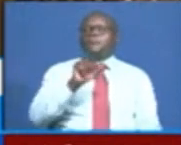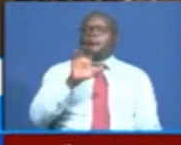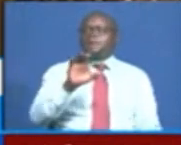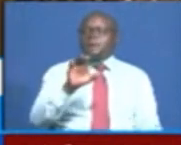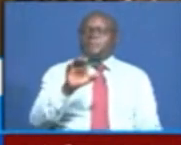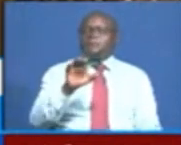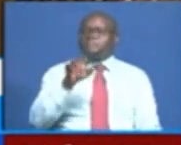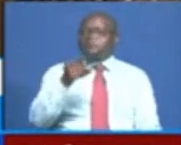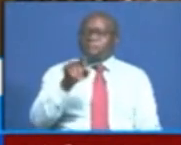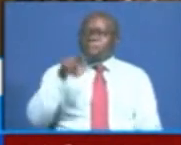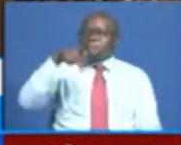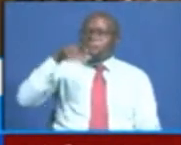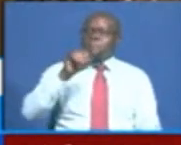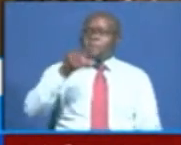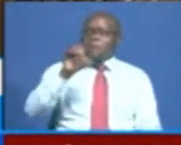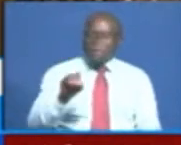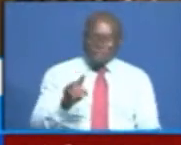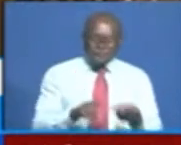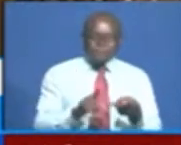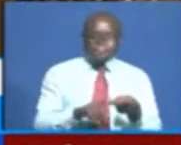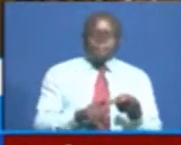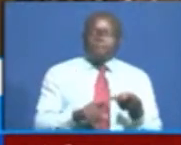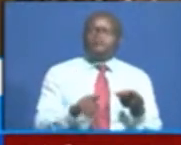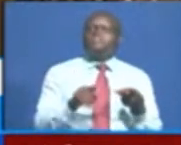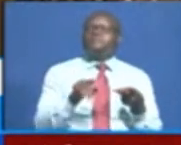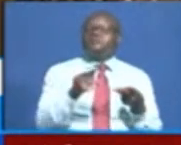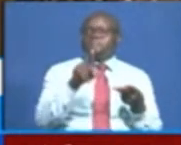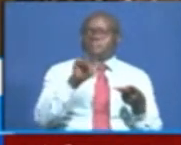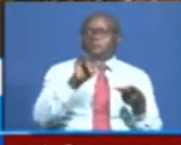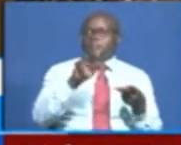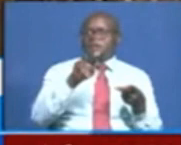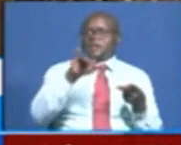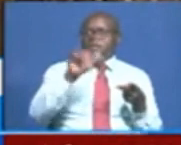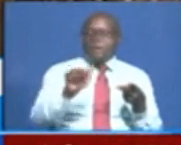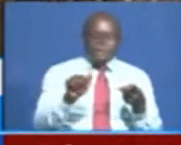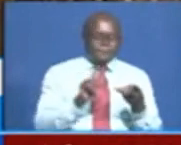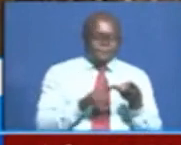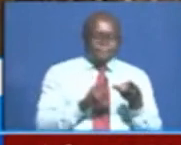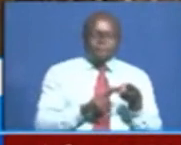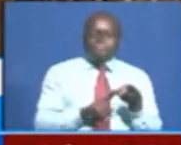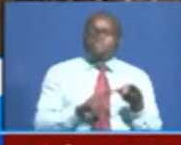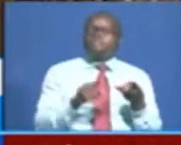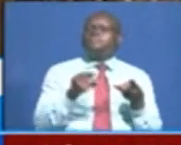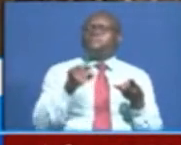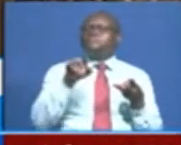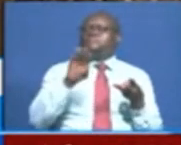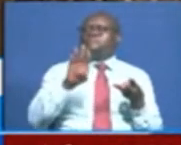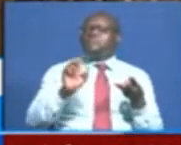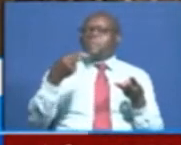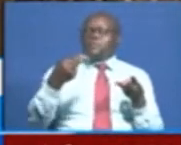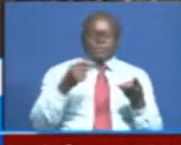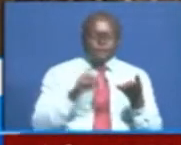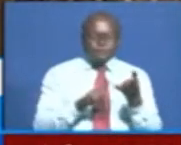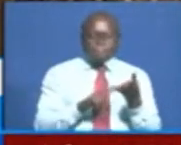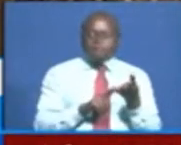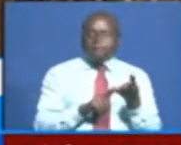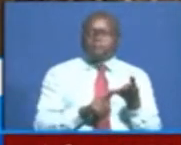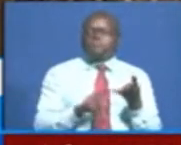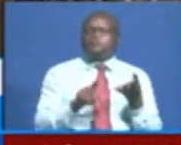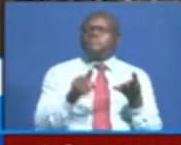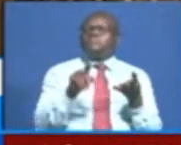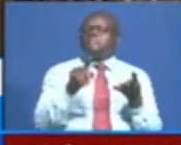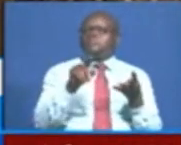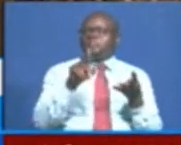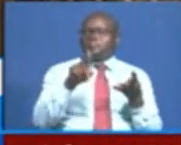Alocher, Ms. Beatrice Gathomi Kinyo, Mr. George Bush, Mr. Frederick Mushiri